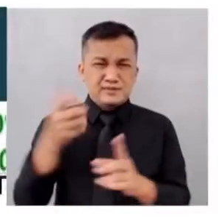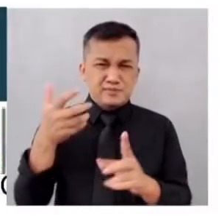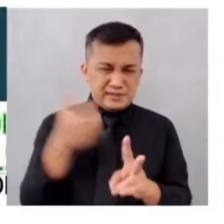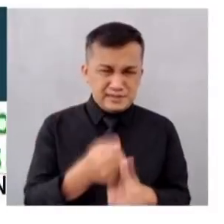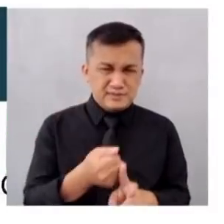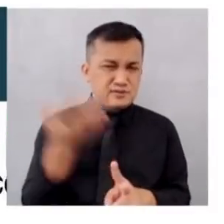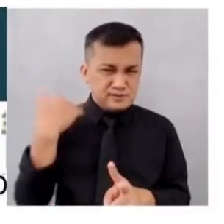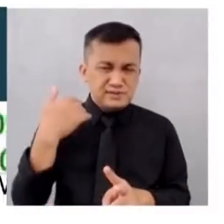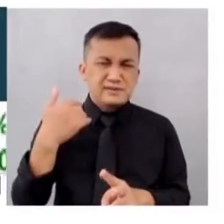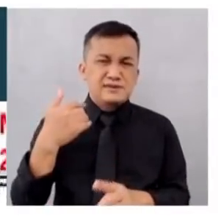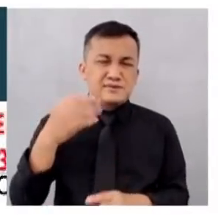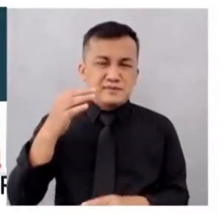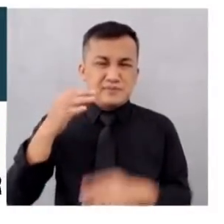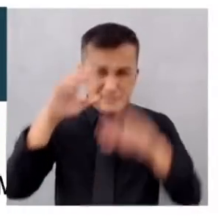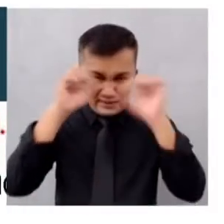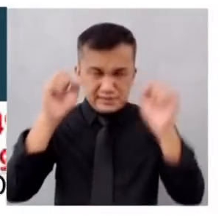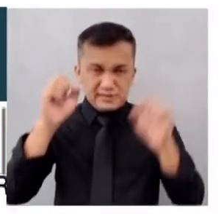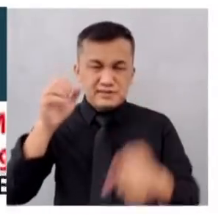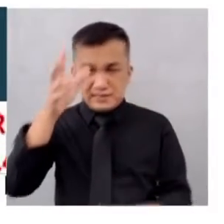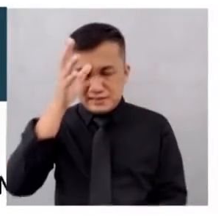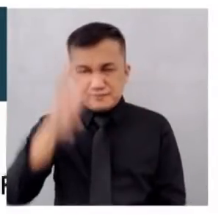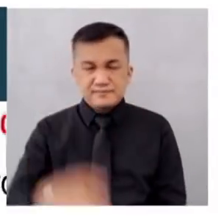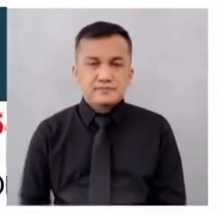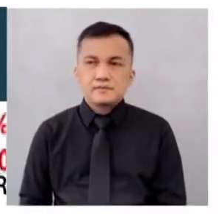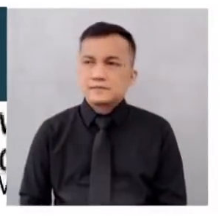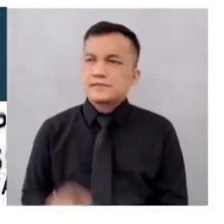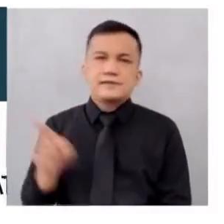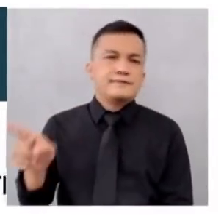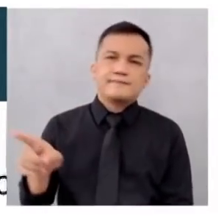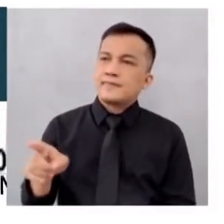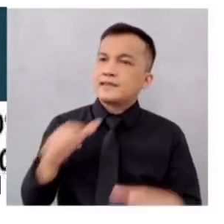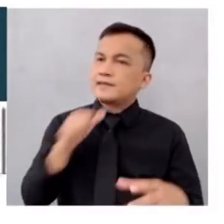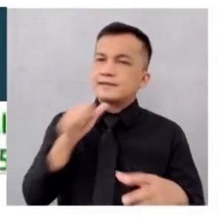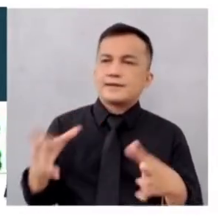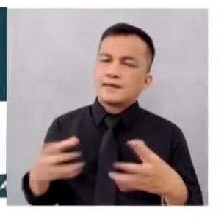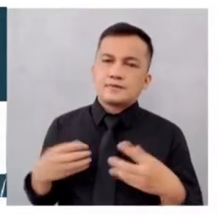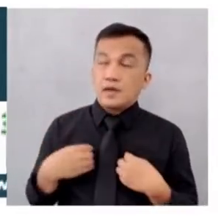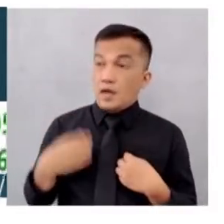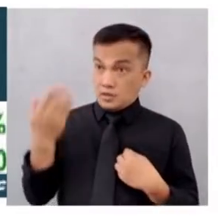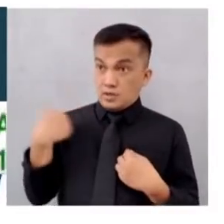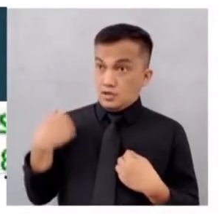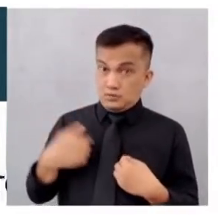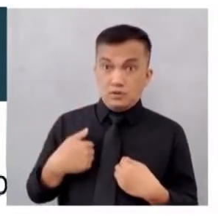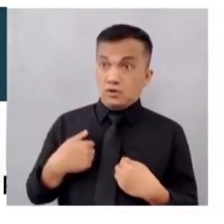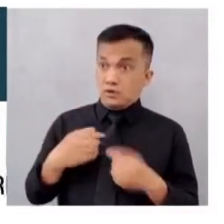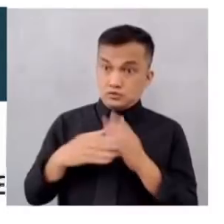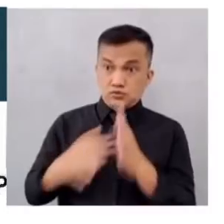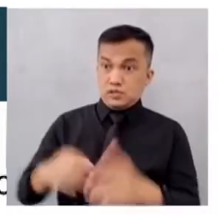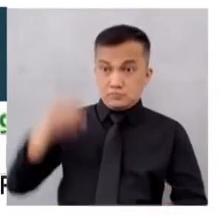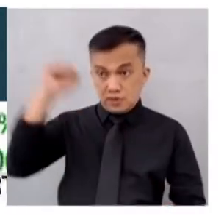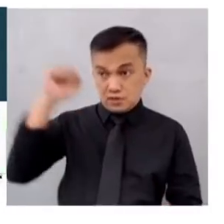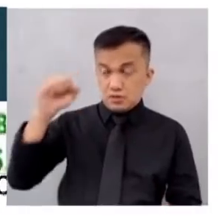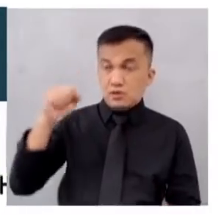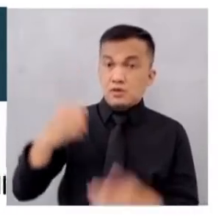It is really unacceptable. I was then a student activist before martial law.